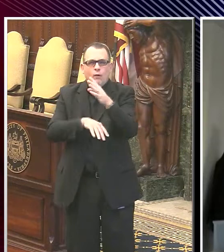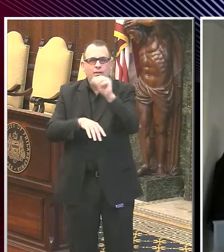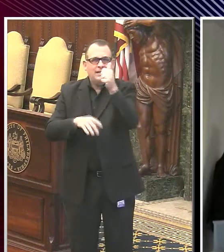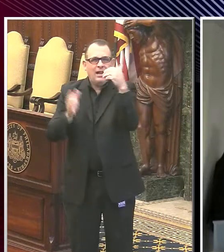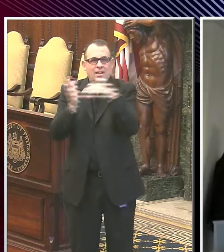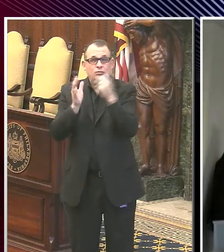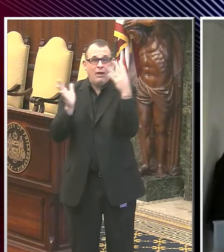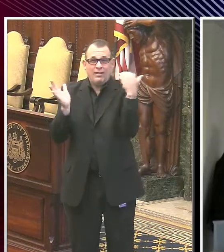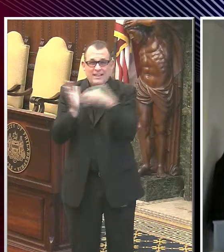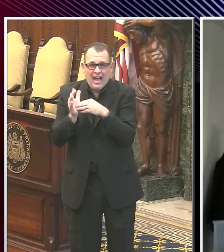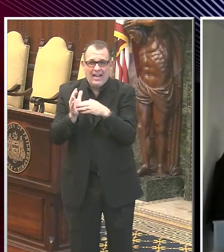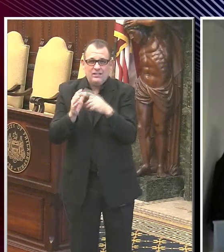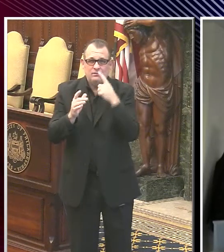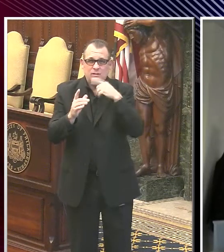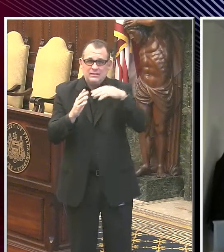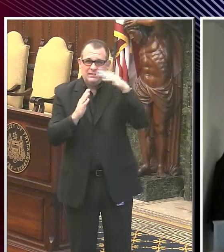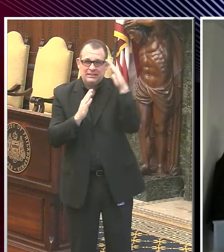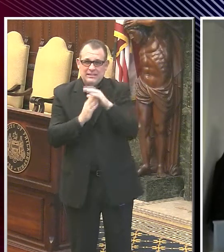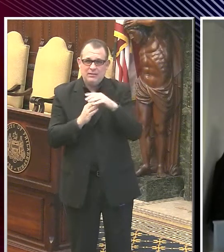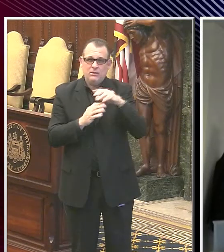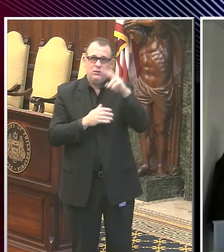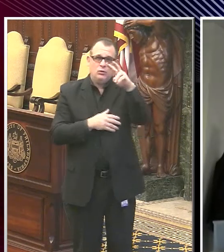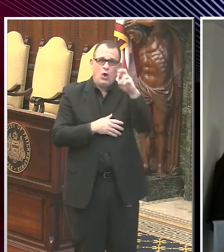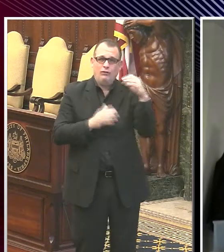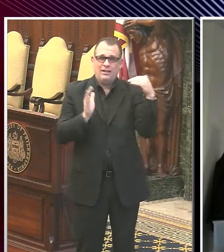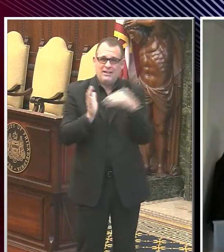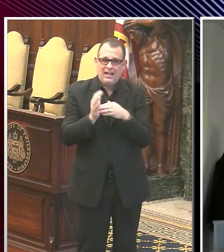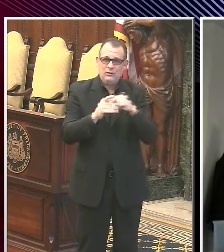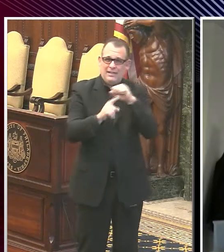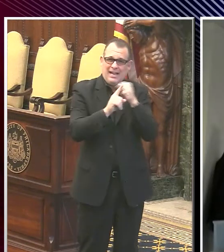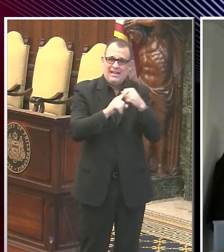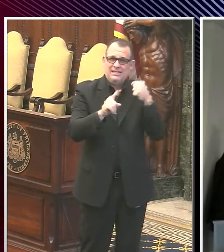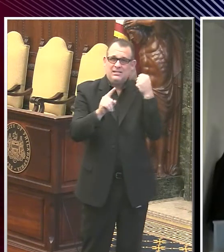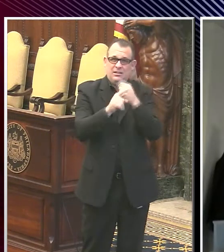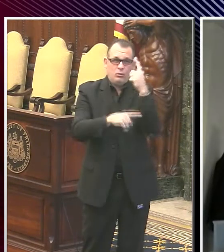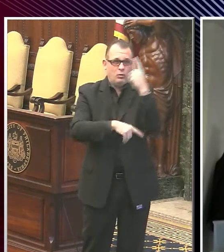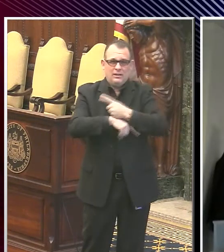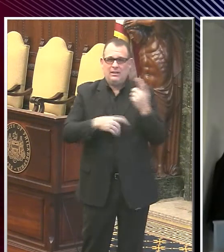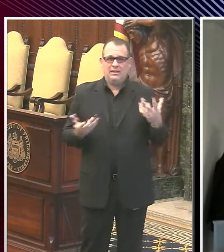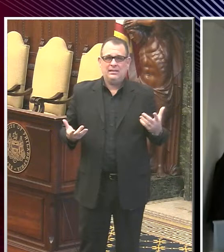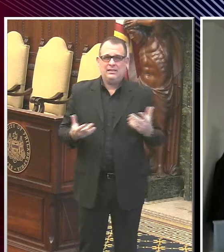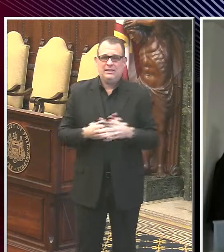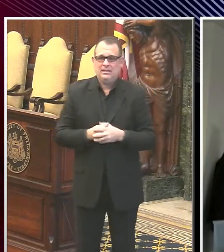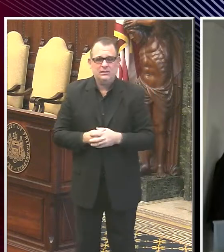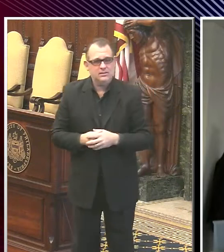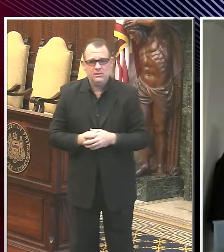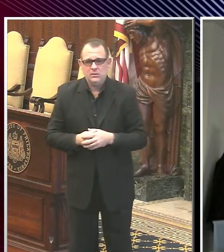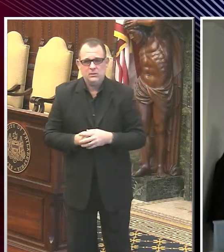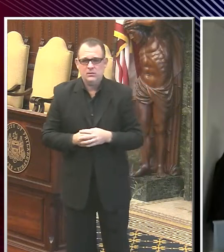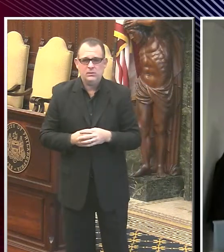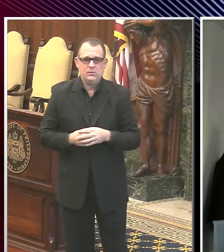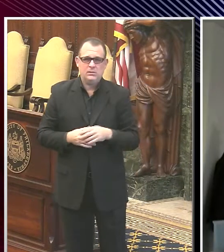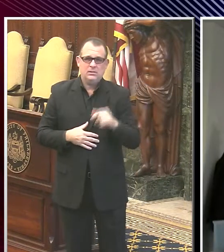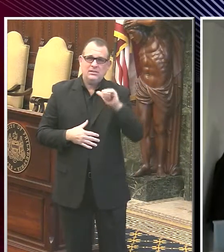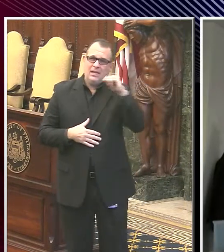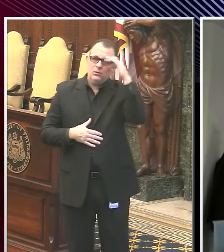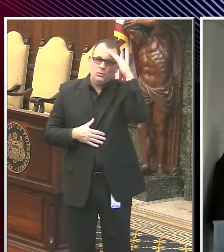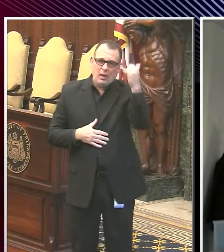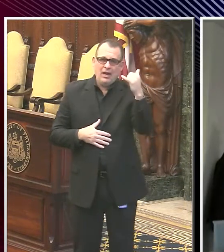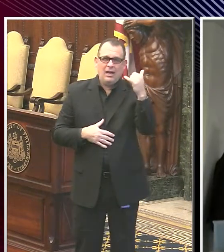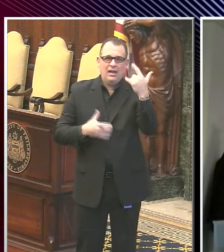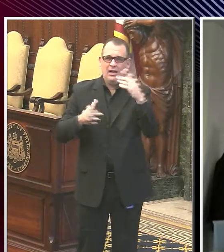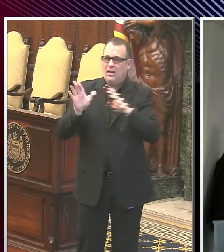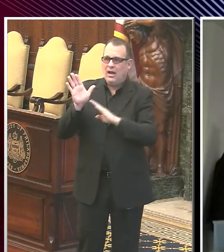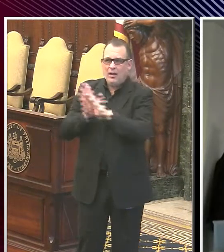high of more than 200,000 cases in single days late last week. Why are we seeing this big increase? Well, the answer